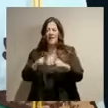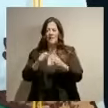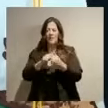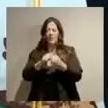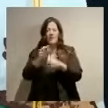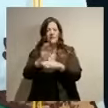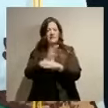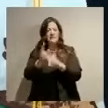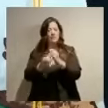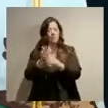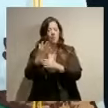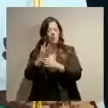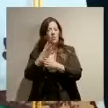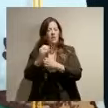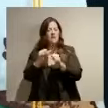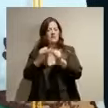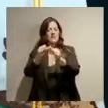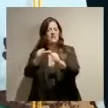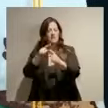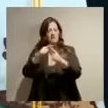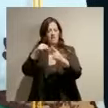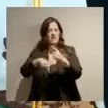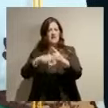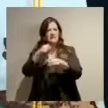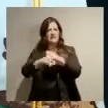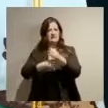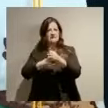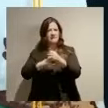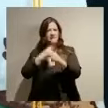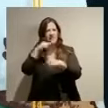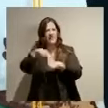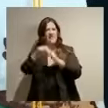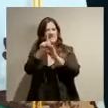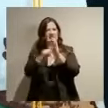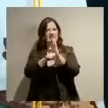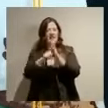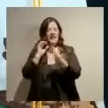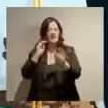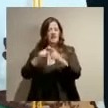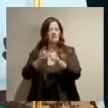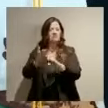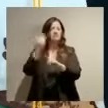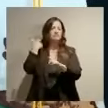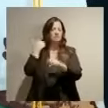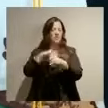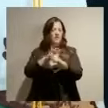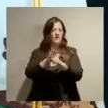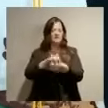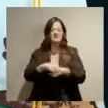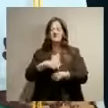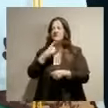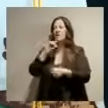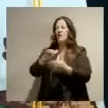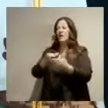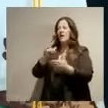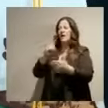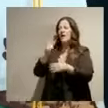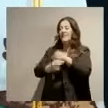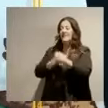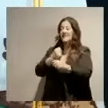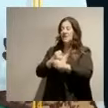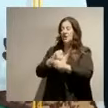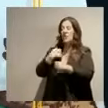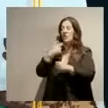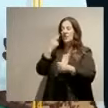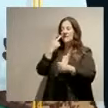state. I mean, one thing that we heard in terms of feedback and we tried to take into account here was